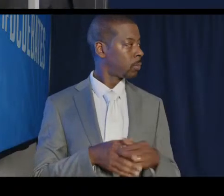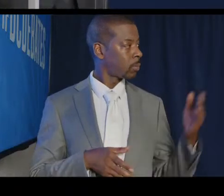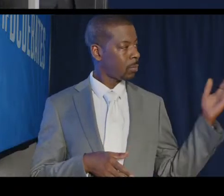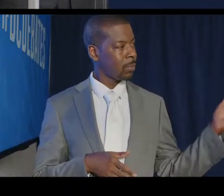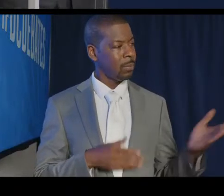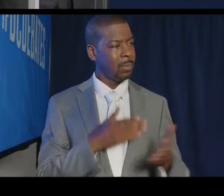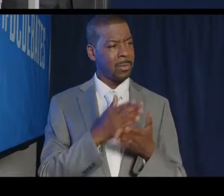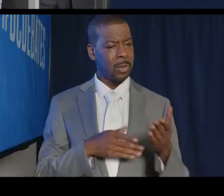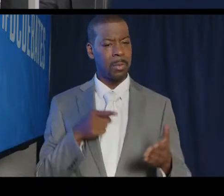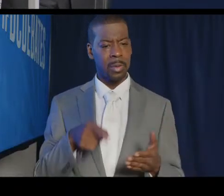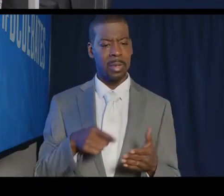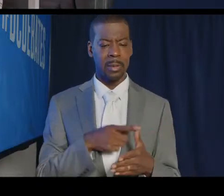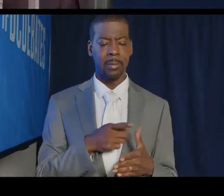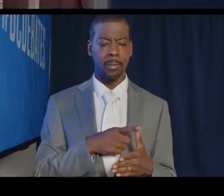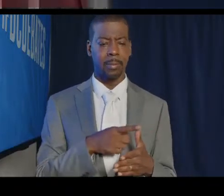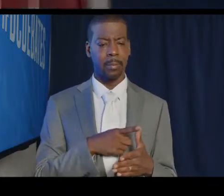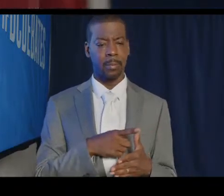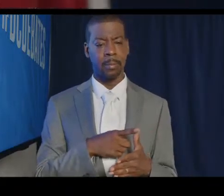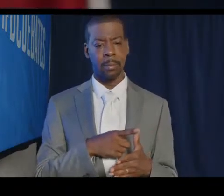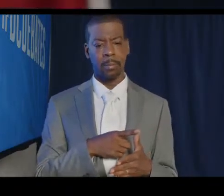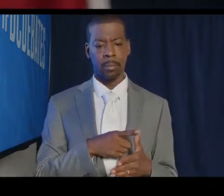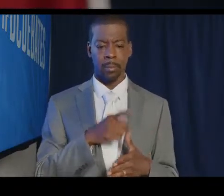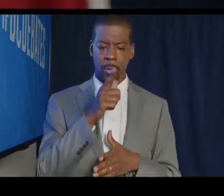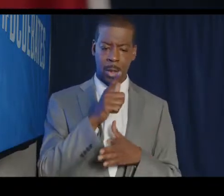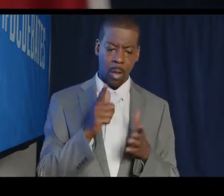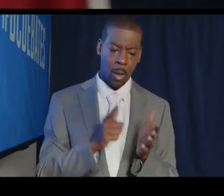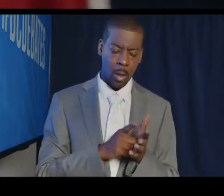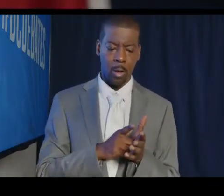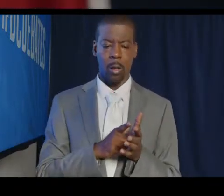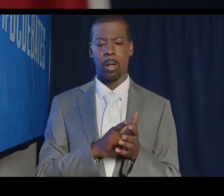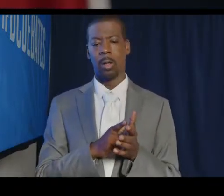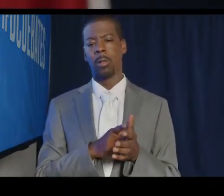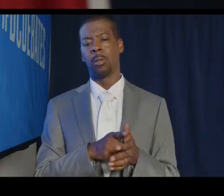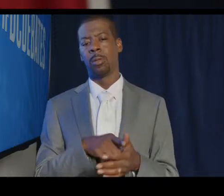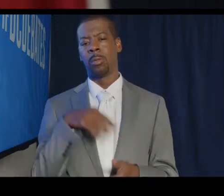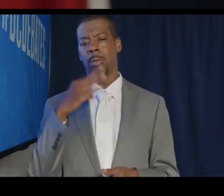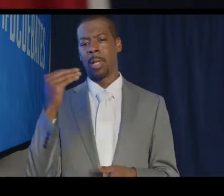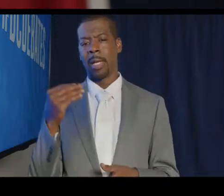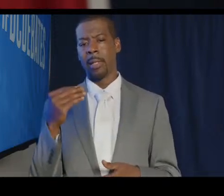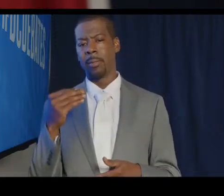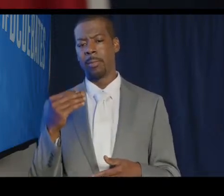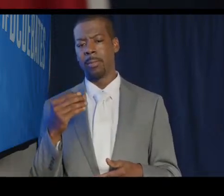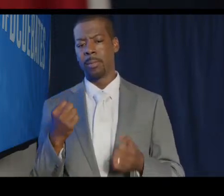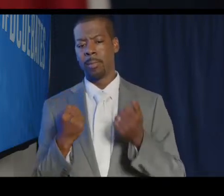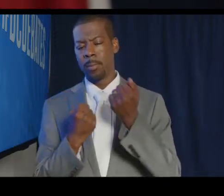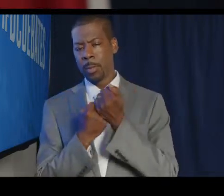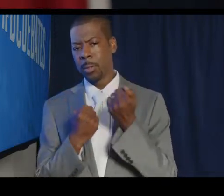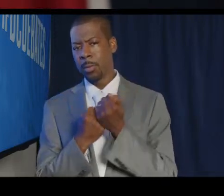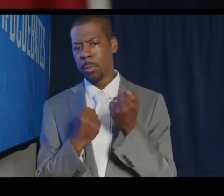issue of laws. Some of it is an issue of infrastructure, and